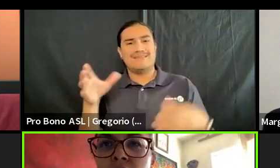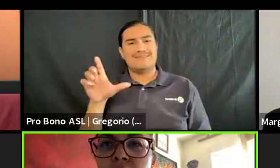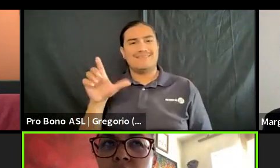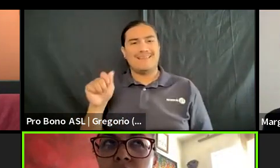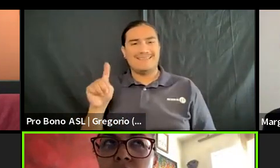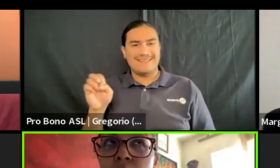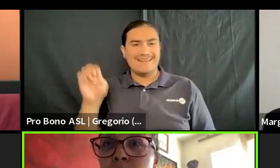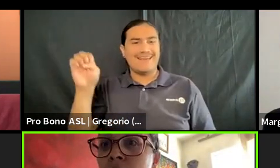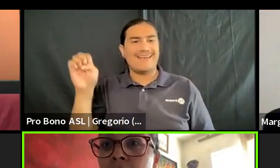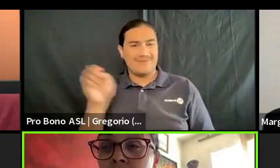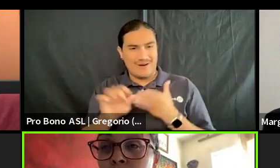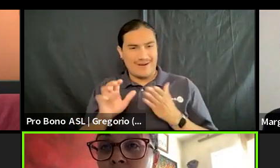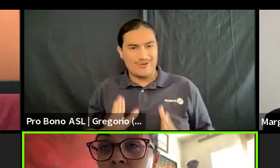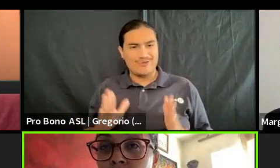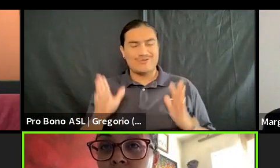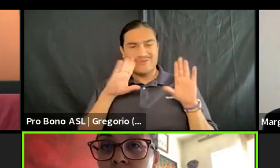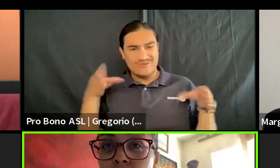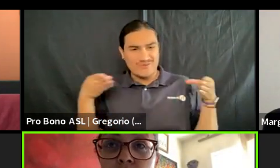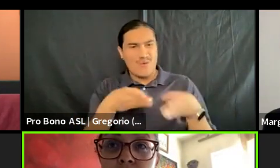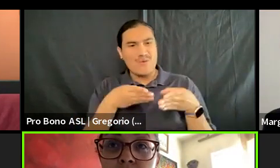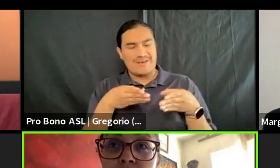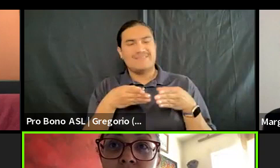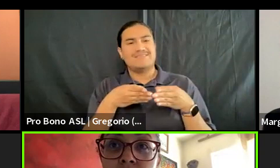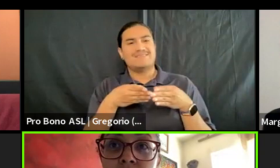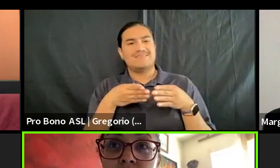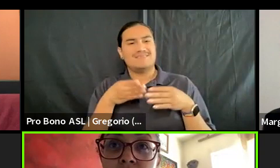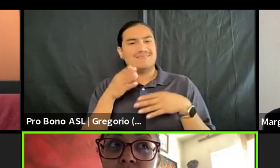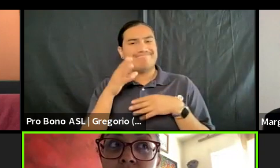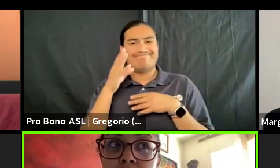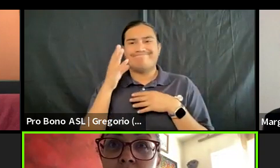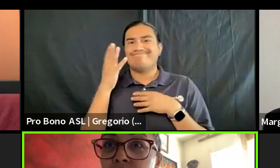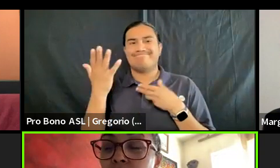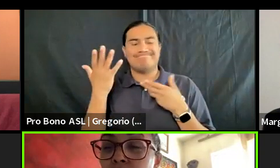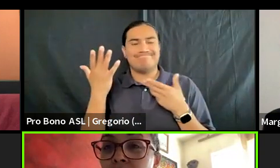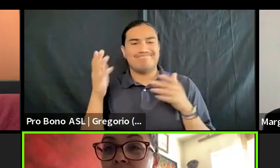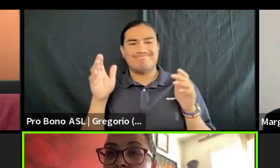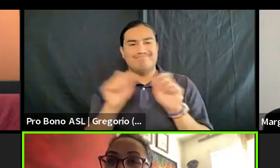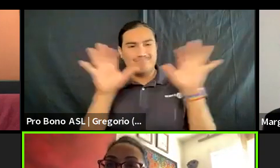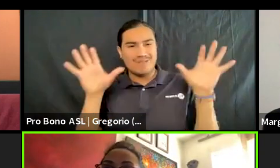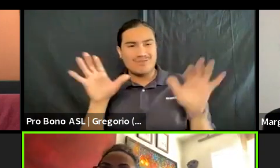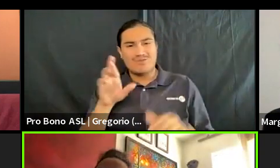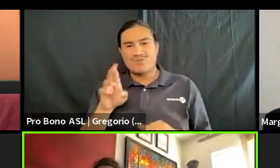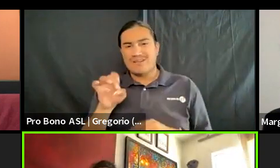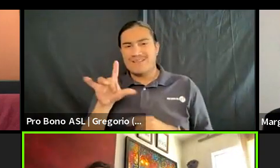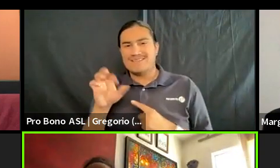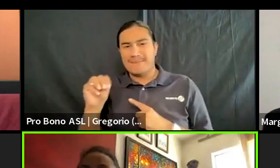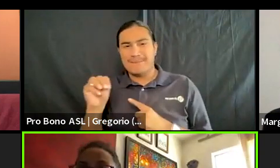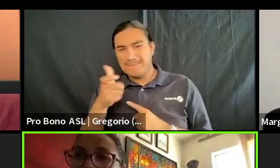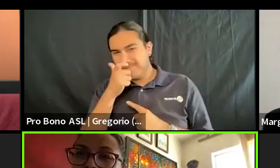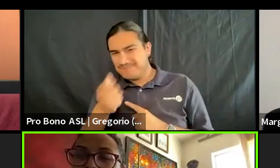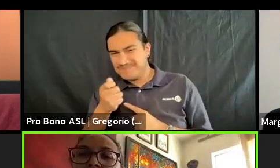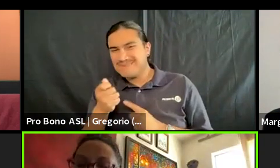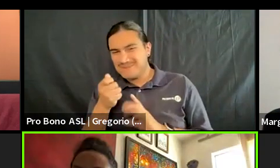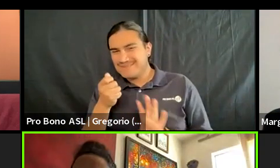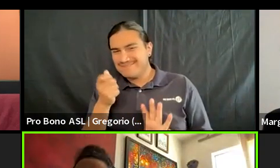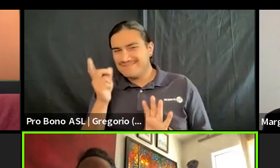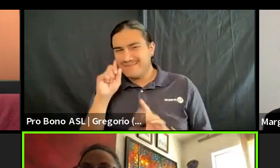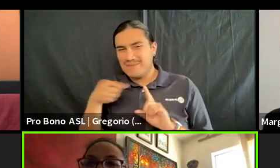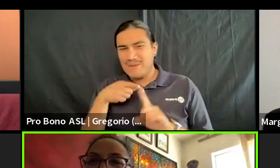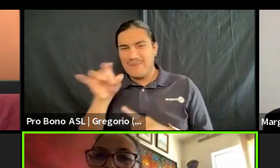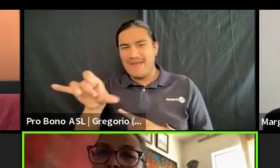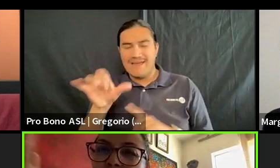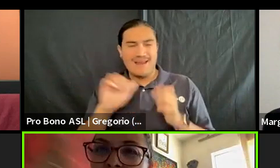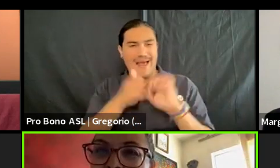writers, especially Latin American writers, will focus on magical realism. So how interesting to think about like how